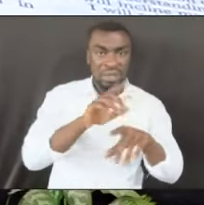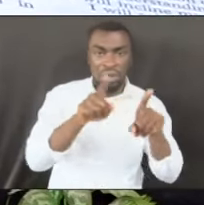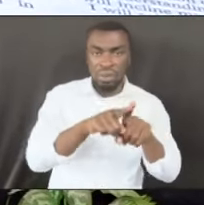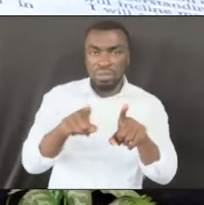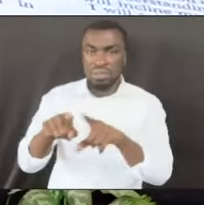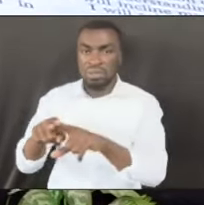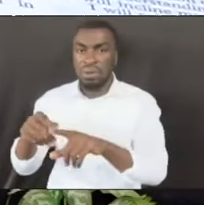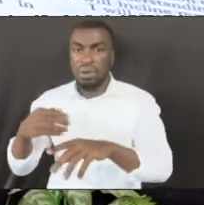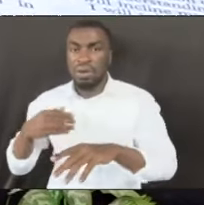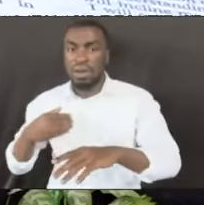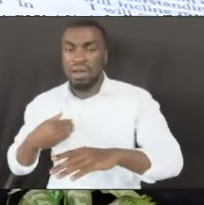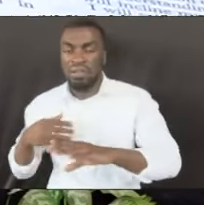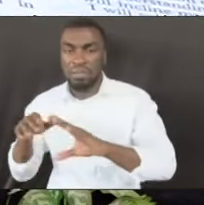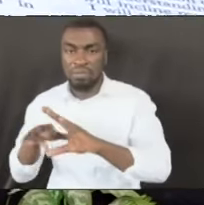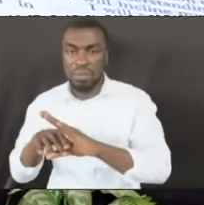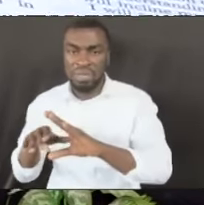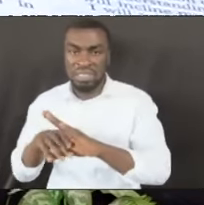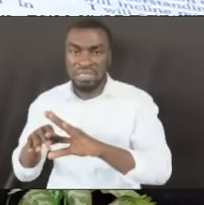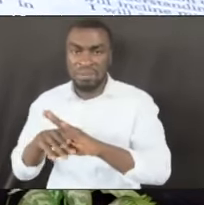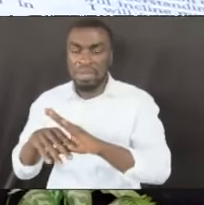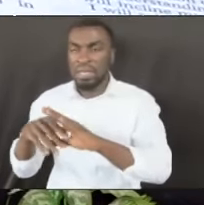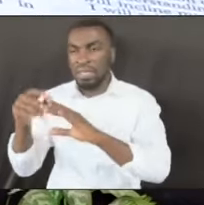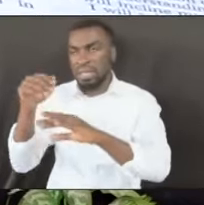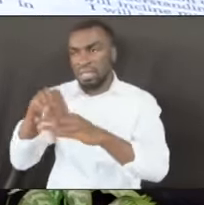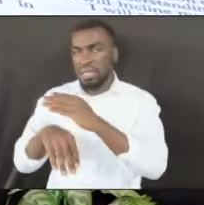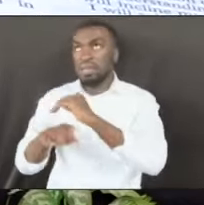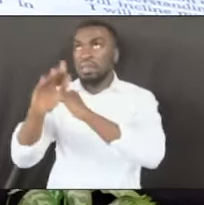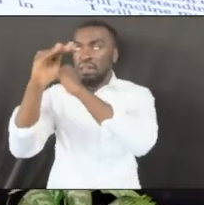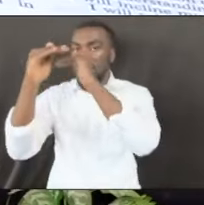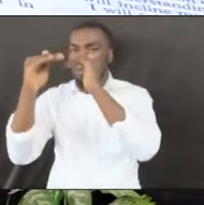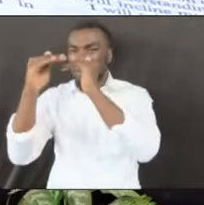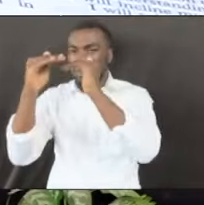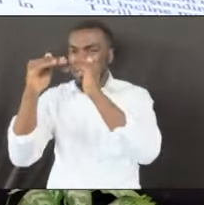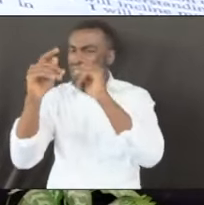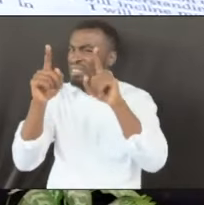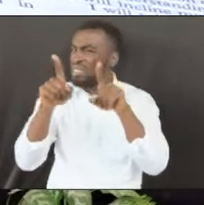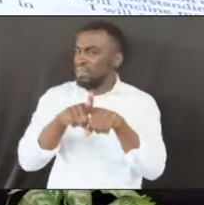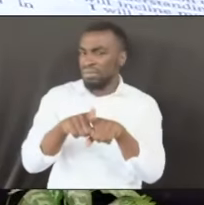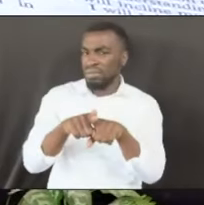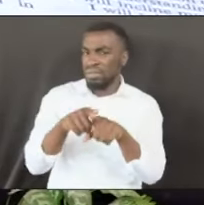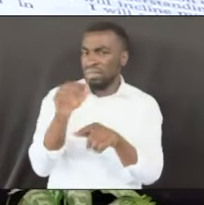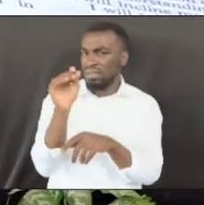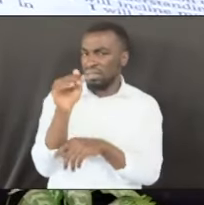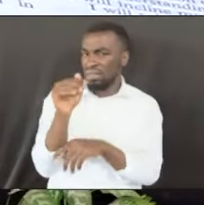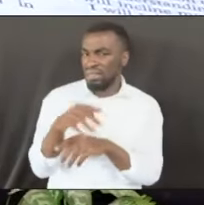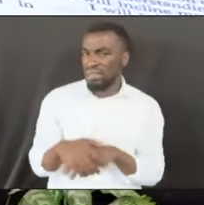the Book of Heaven? Does it go like that?